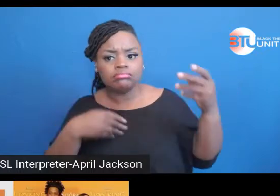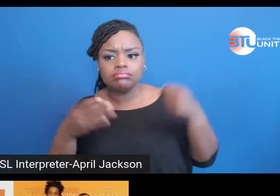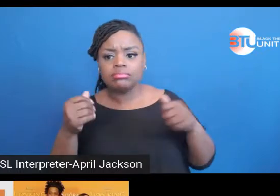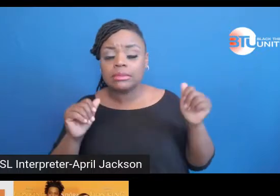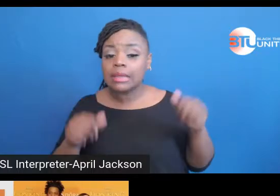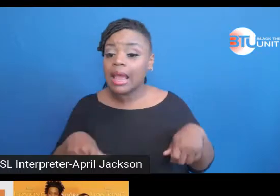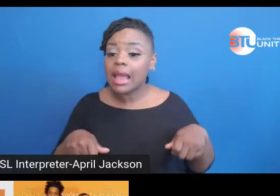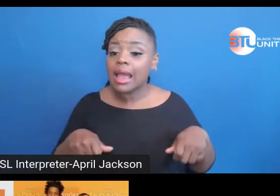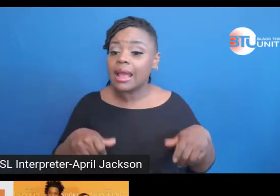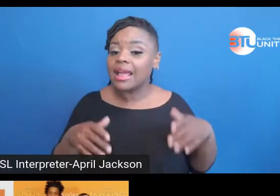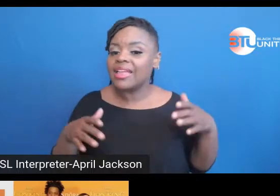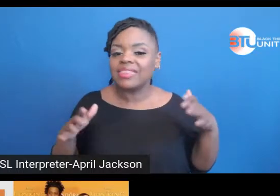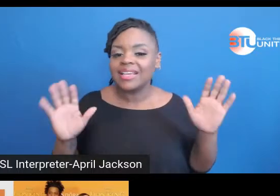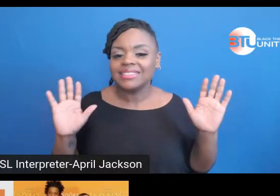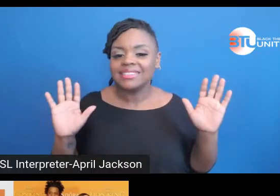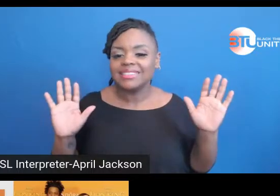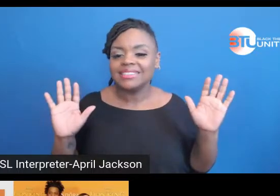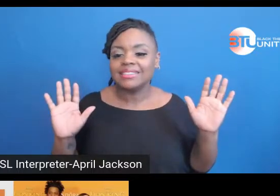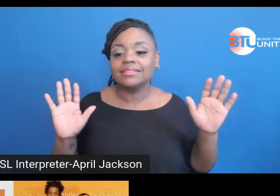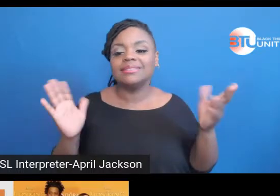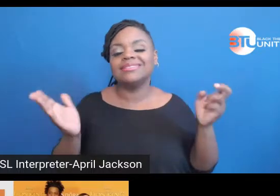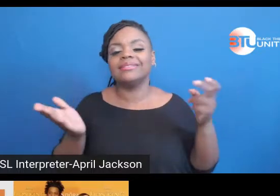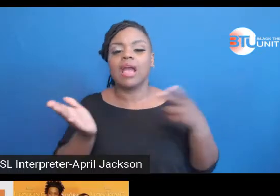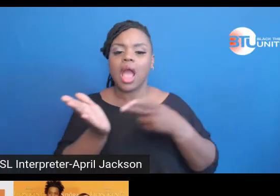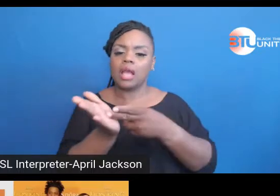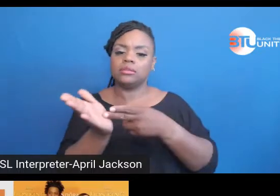course, you have to be truthful in what you're doing, but